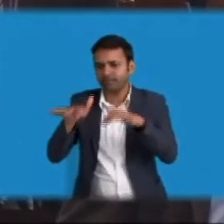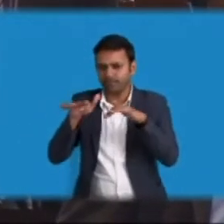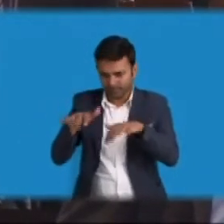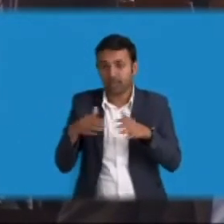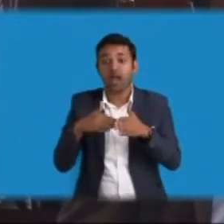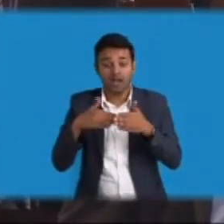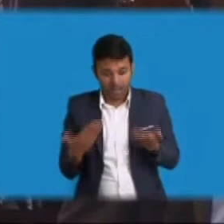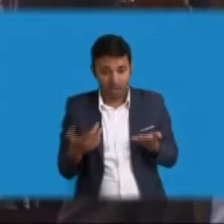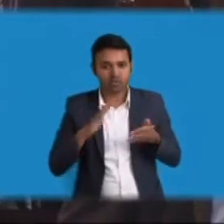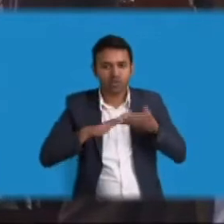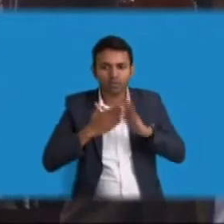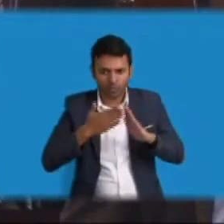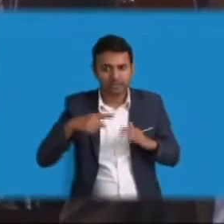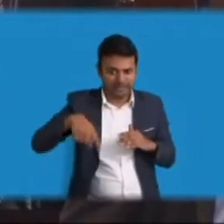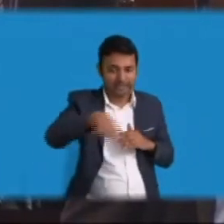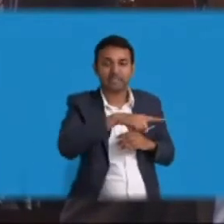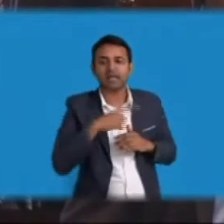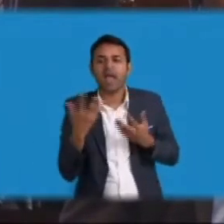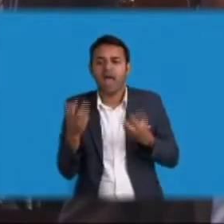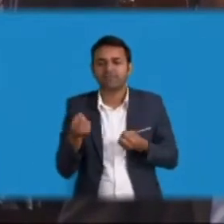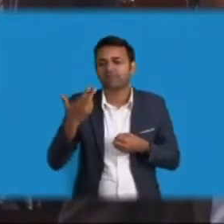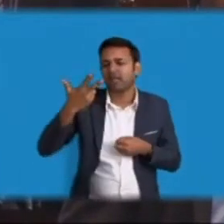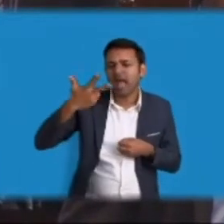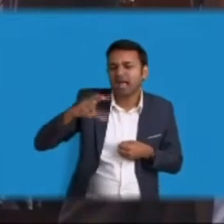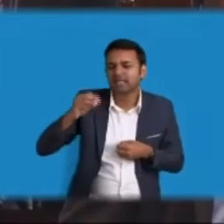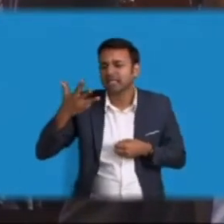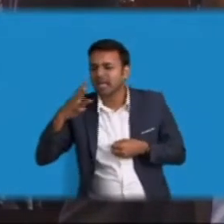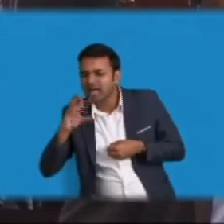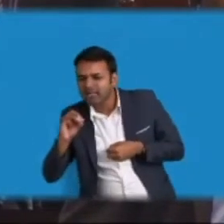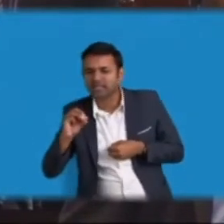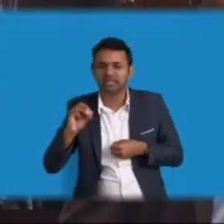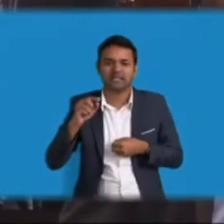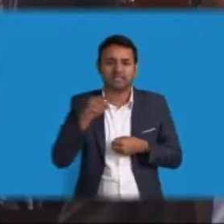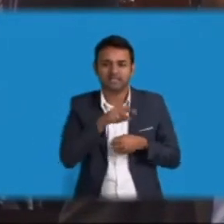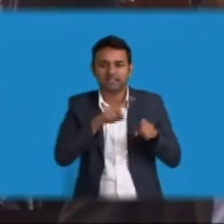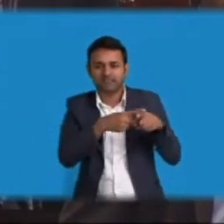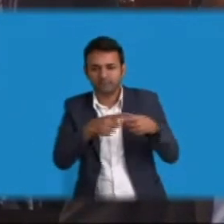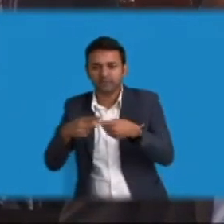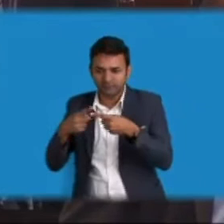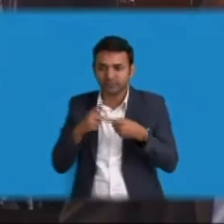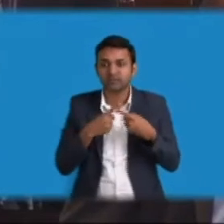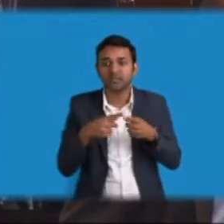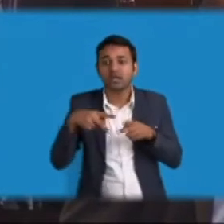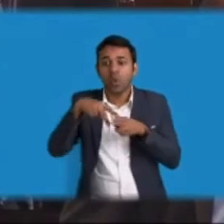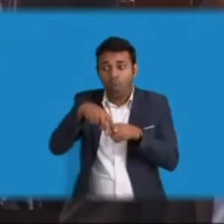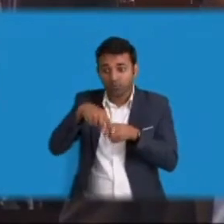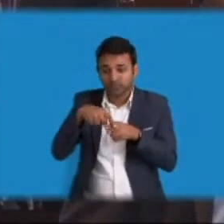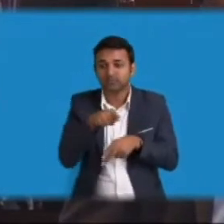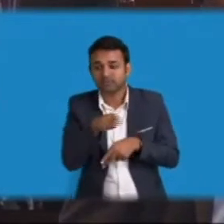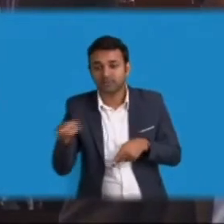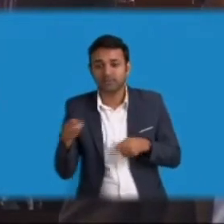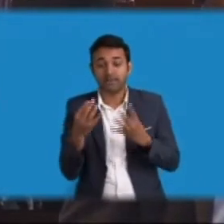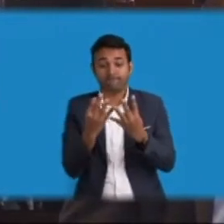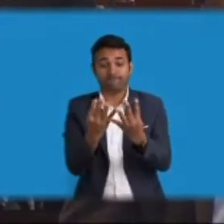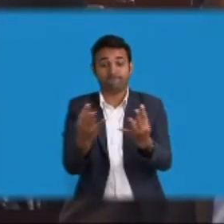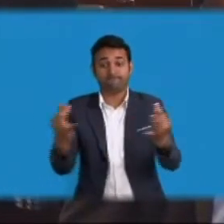regular races which attract around 80 to 90 horses per race. Civil and fencing works has commenced at the